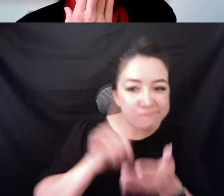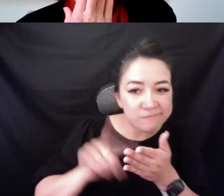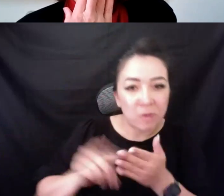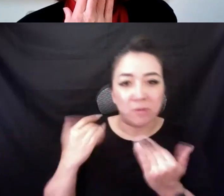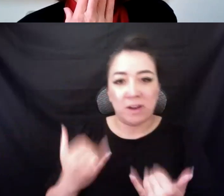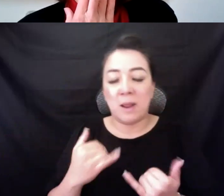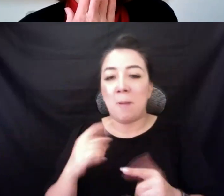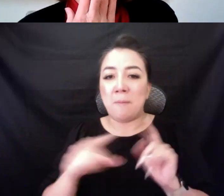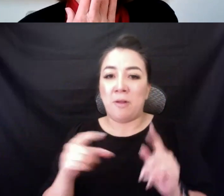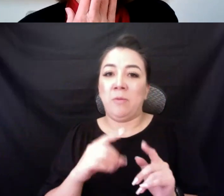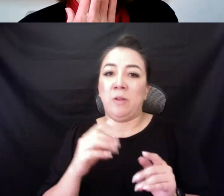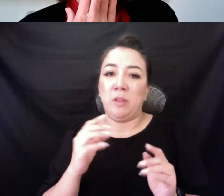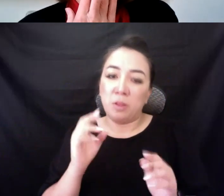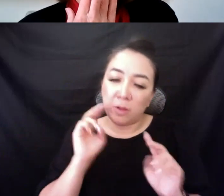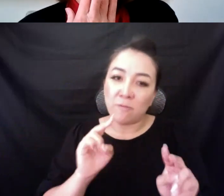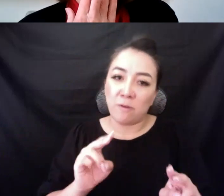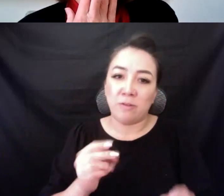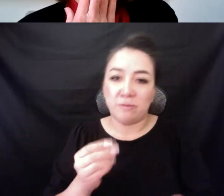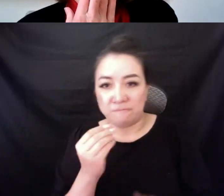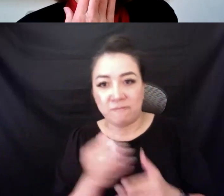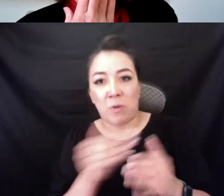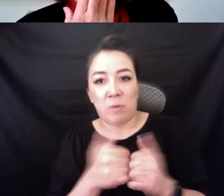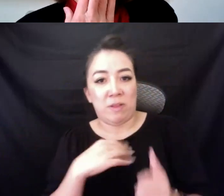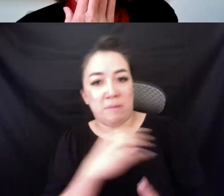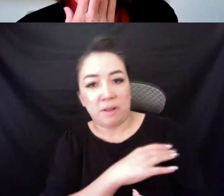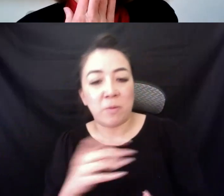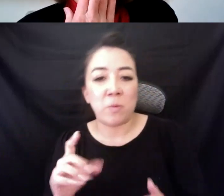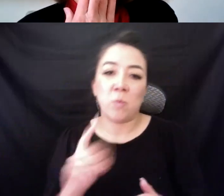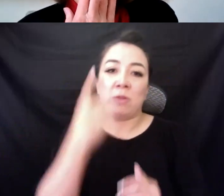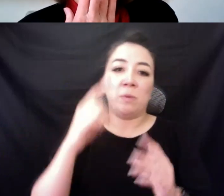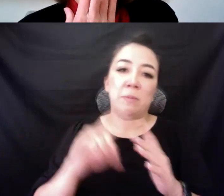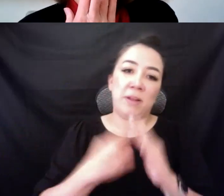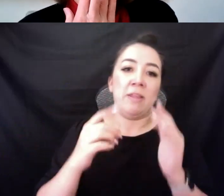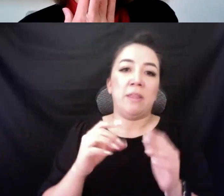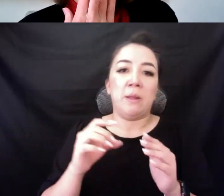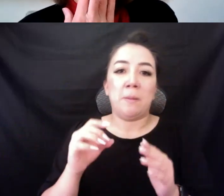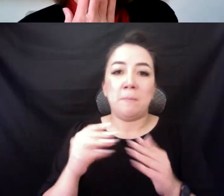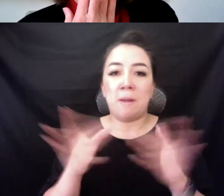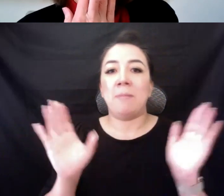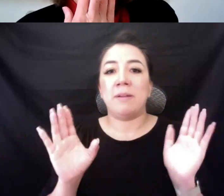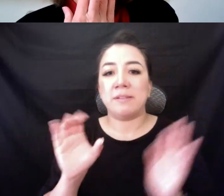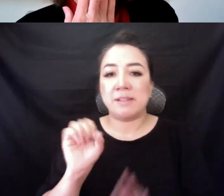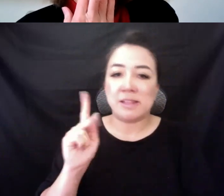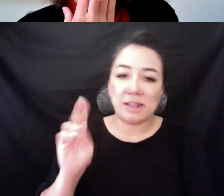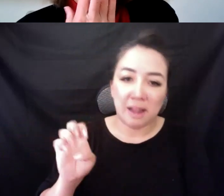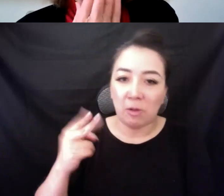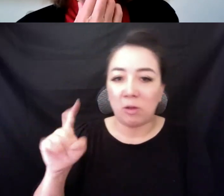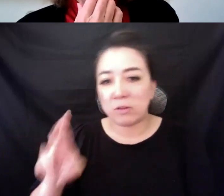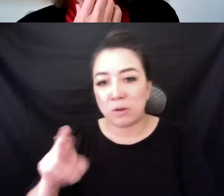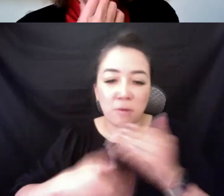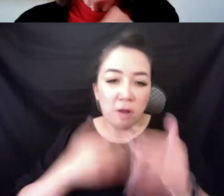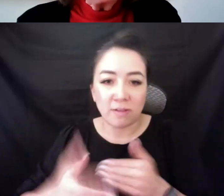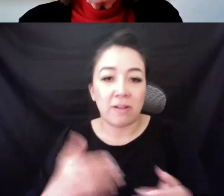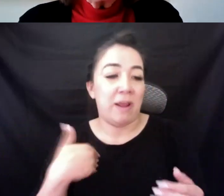look forward to briefing the committee once we begin the kind of public stakeholder process and once we have more information.